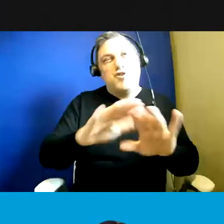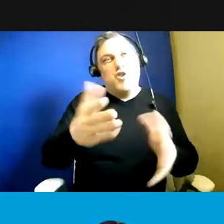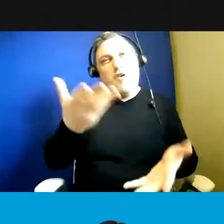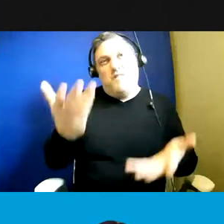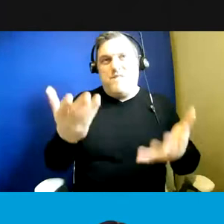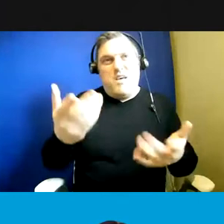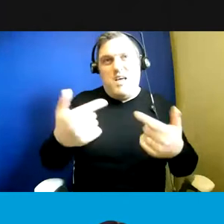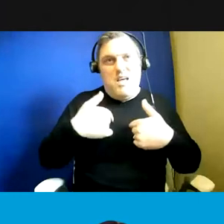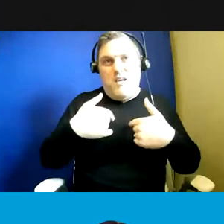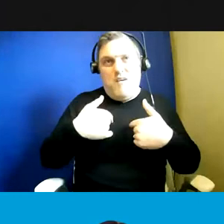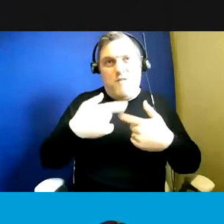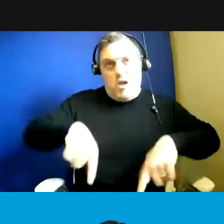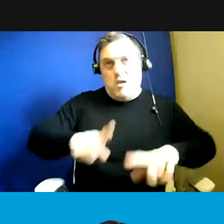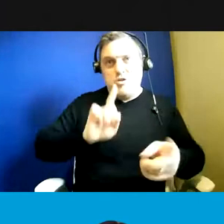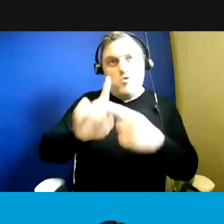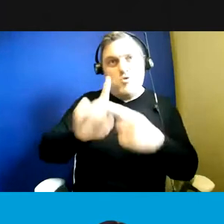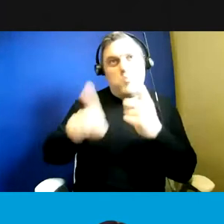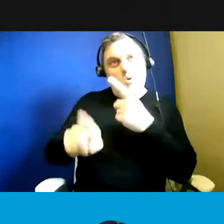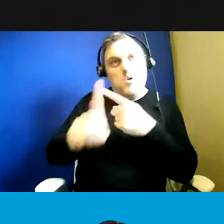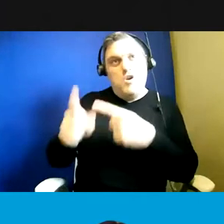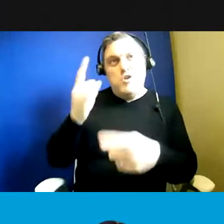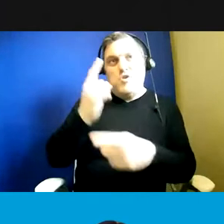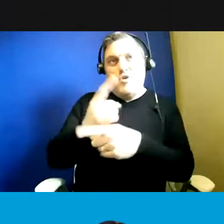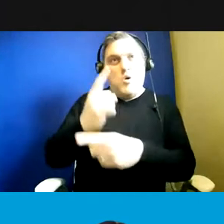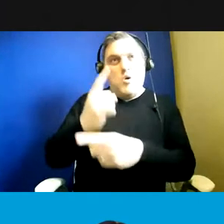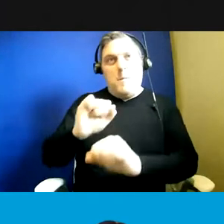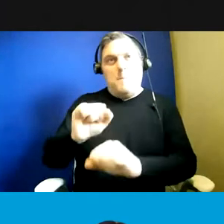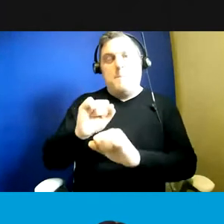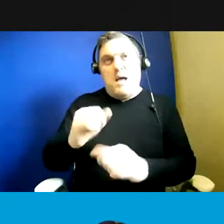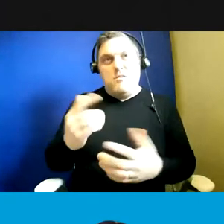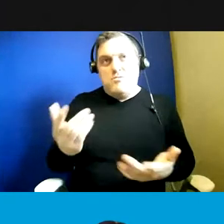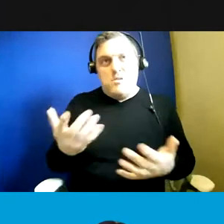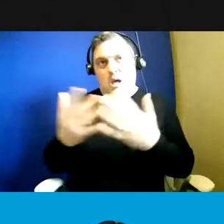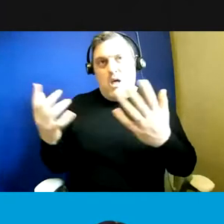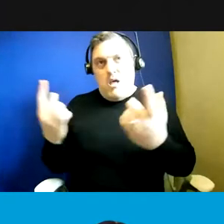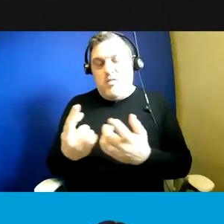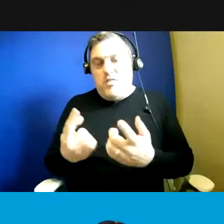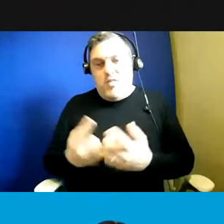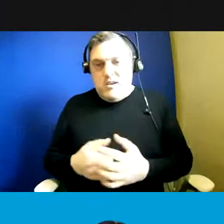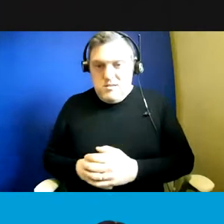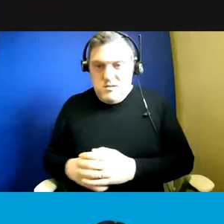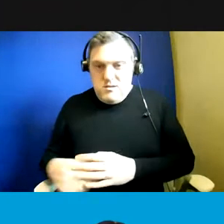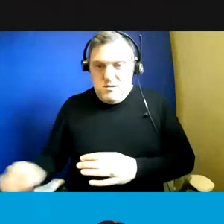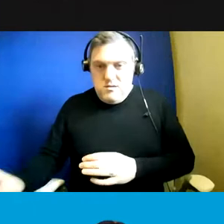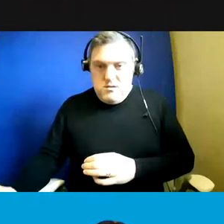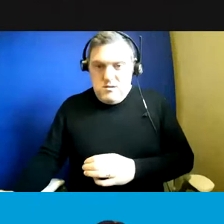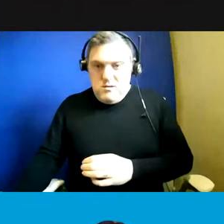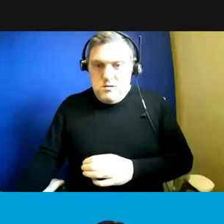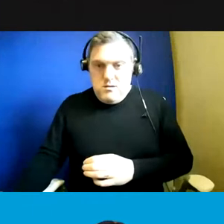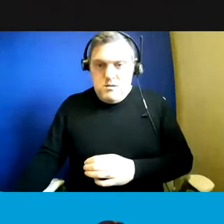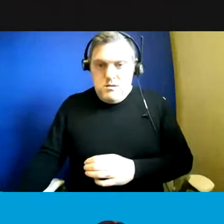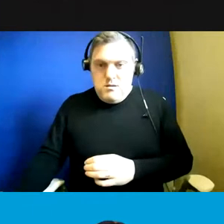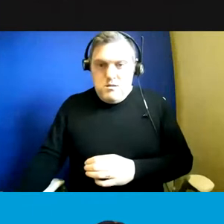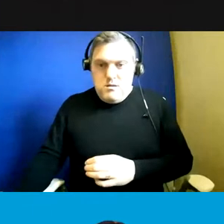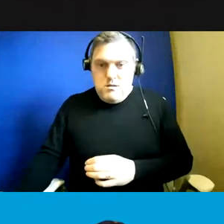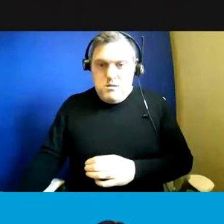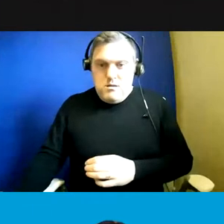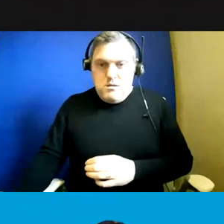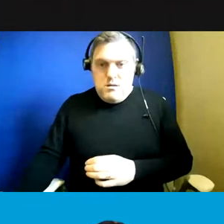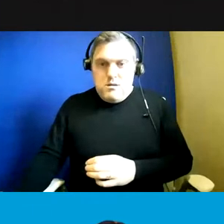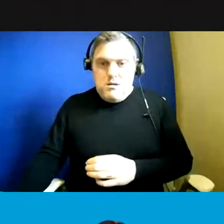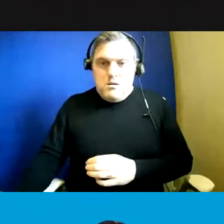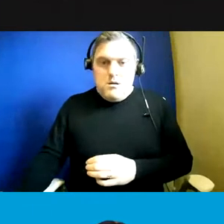unfair for us to just talk about other things at the moment, if you don't mind. I have understood what you've